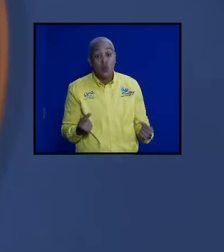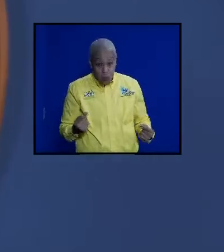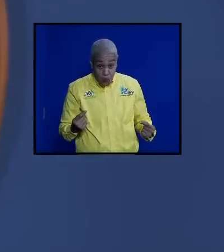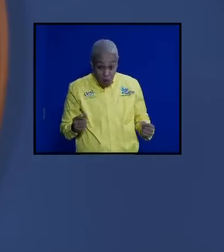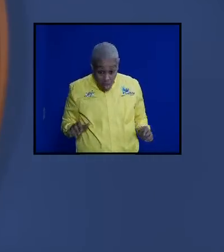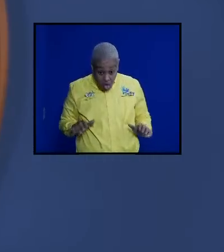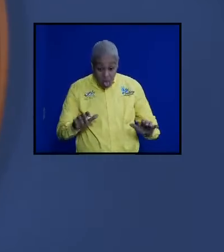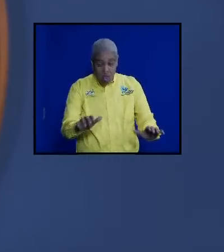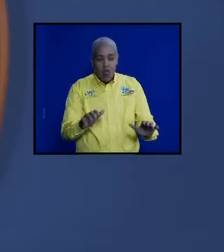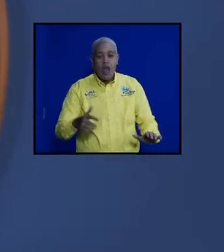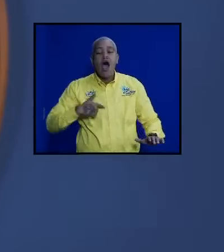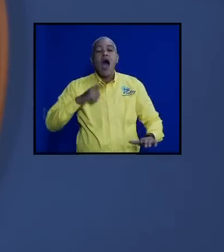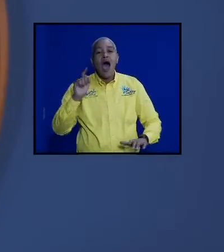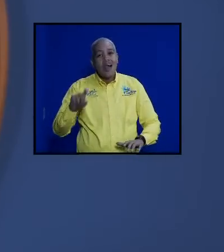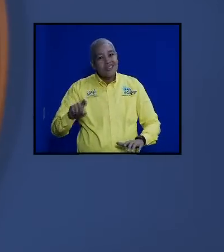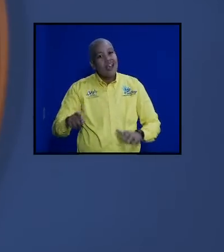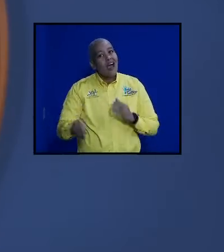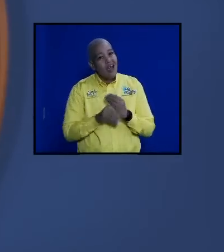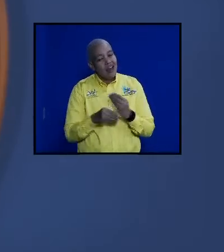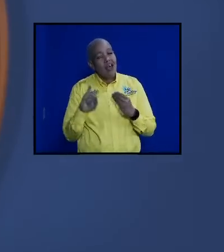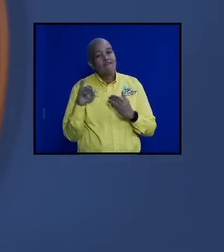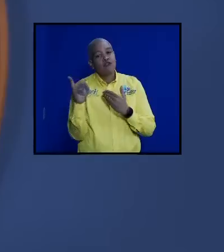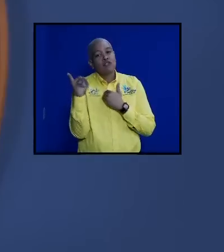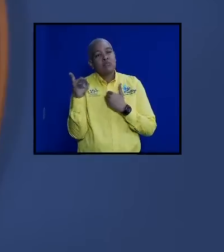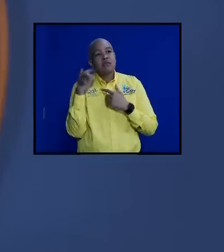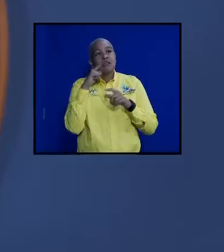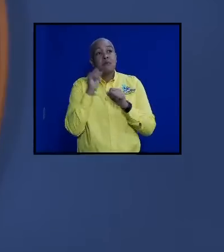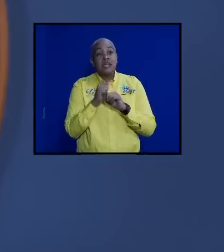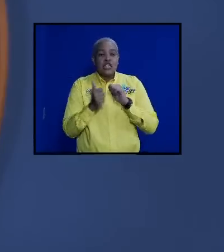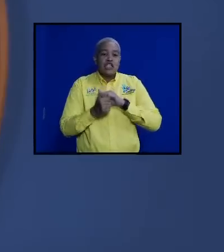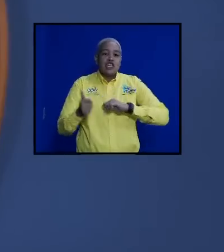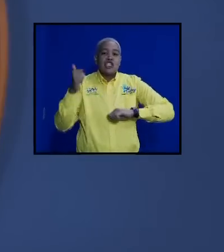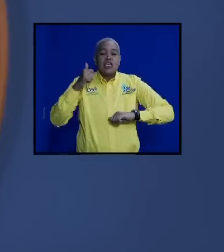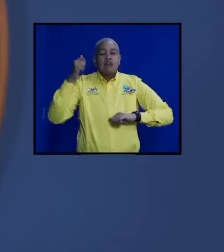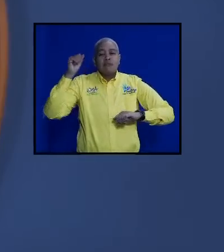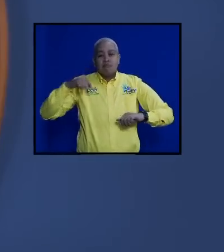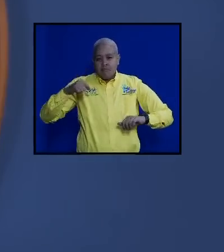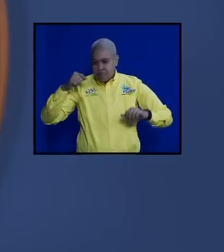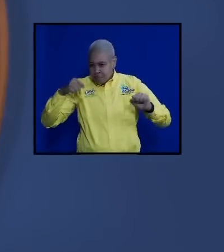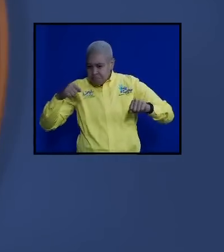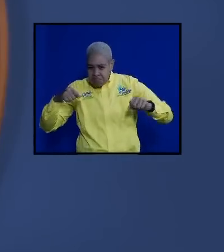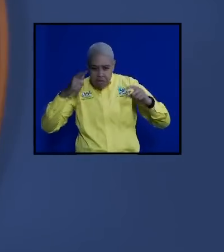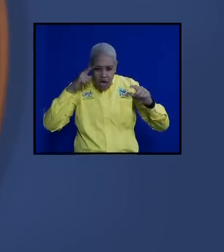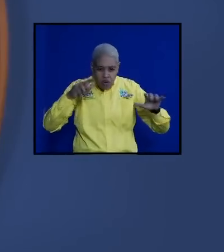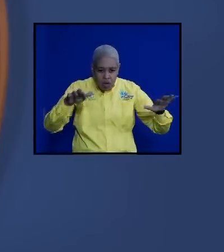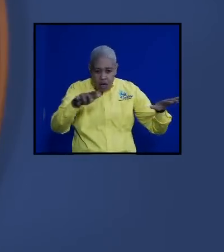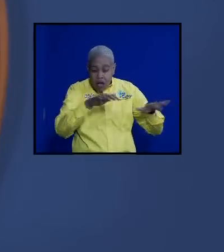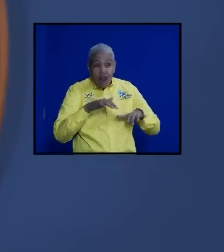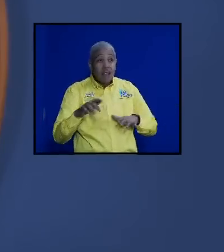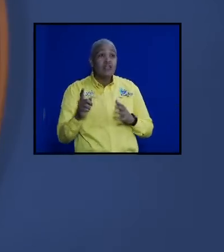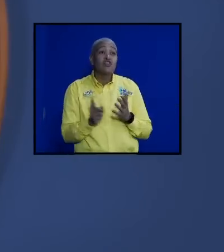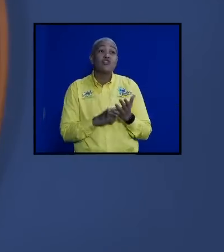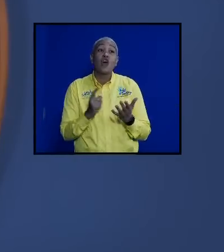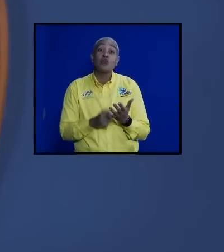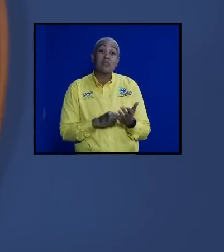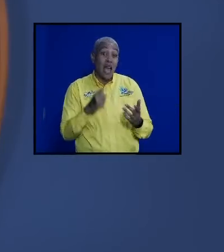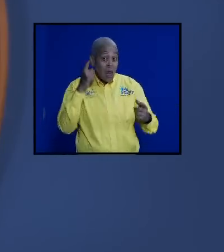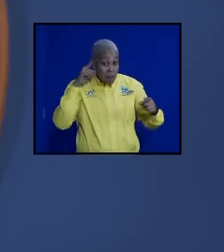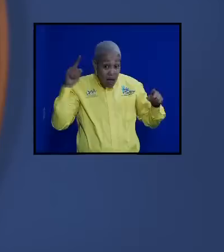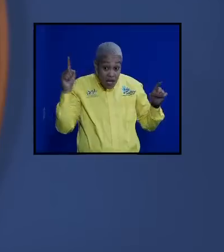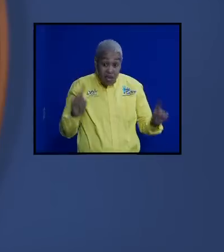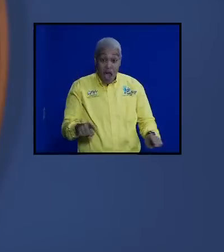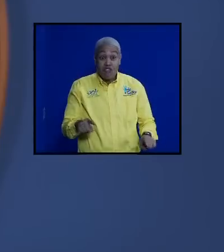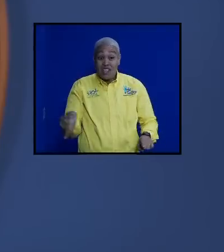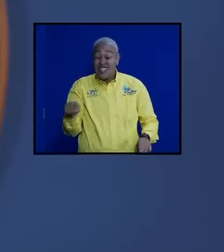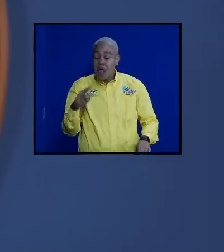done. I also have a duty to be the chief consensus builder. And believe me, sometimes consensus is harder